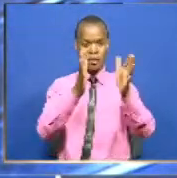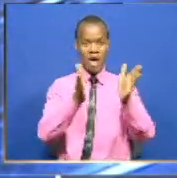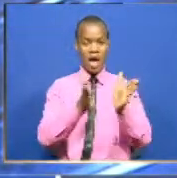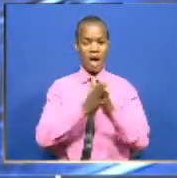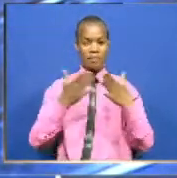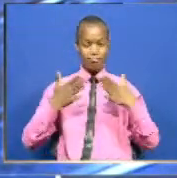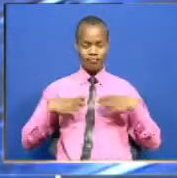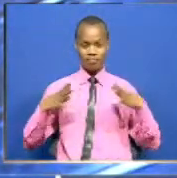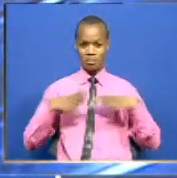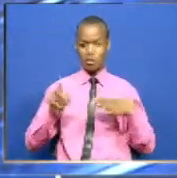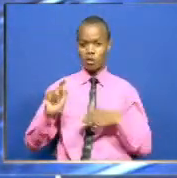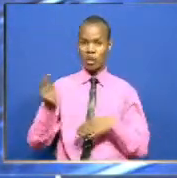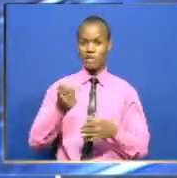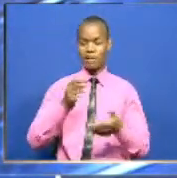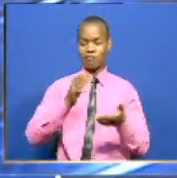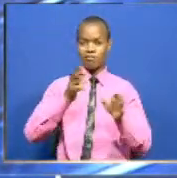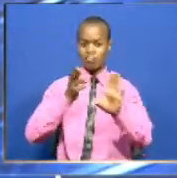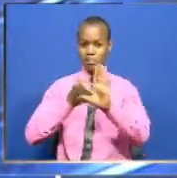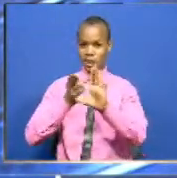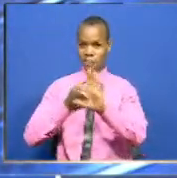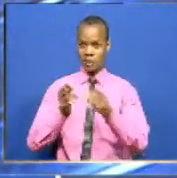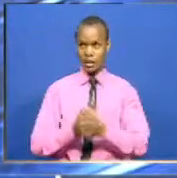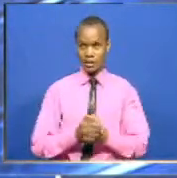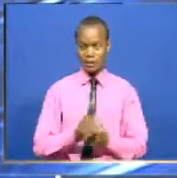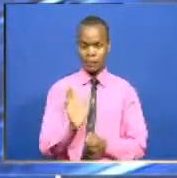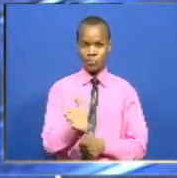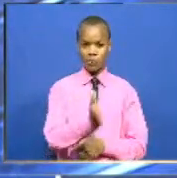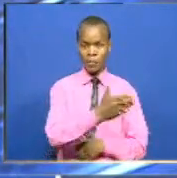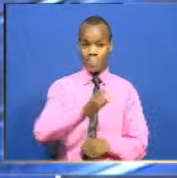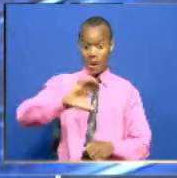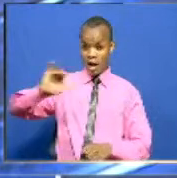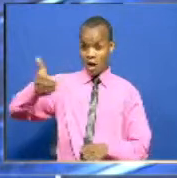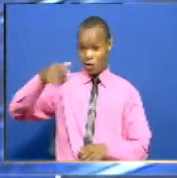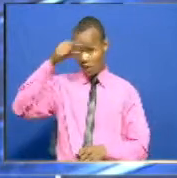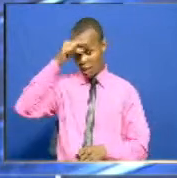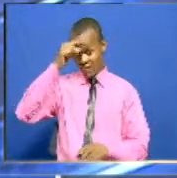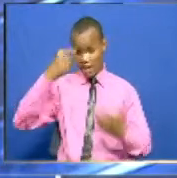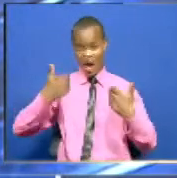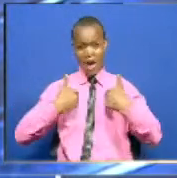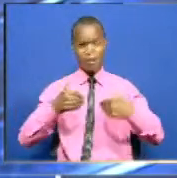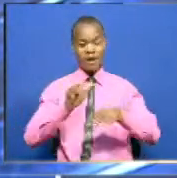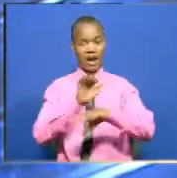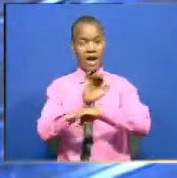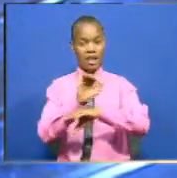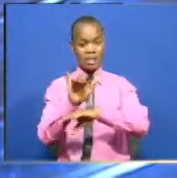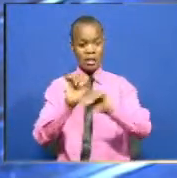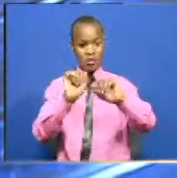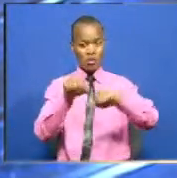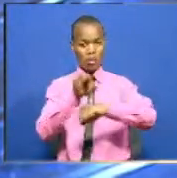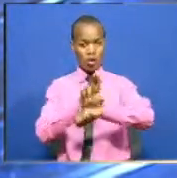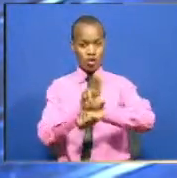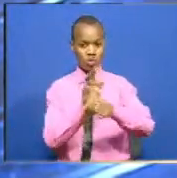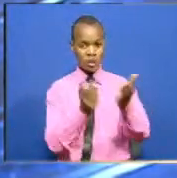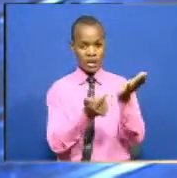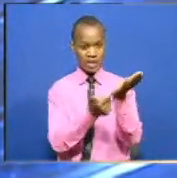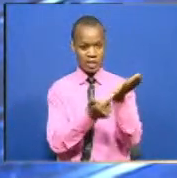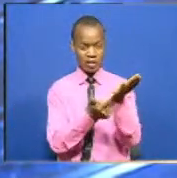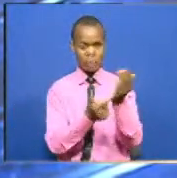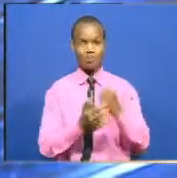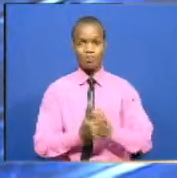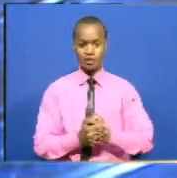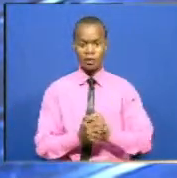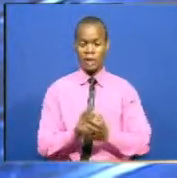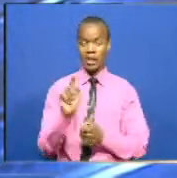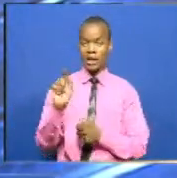Kenyan athletics team. County governments have been challenged to embrace technologies by Kenya